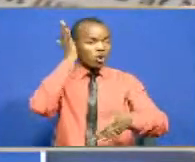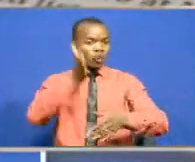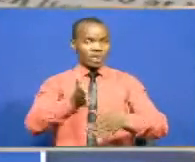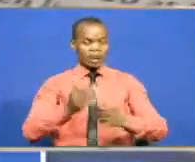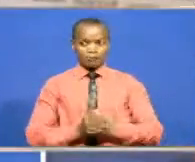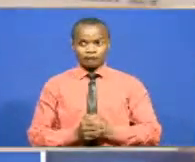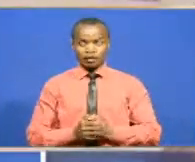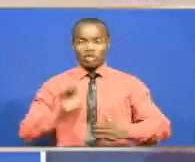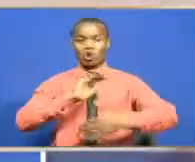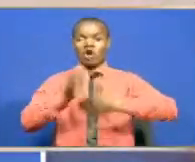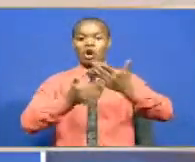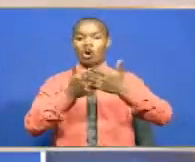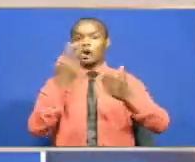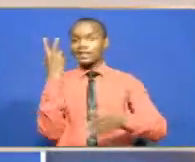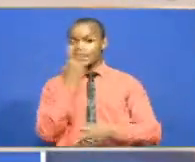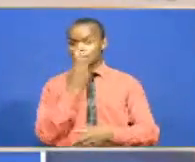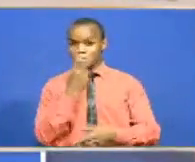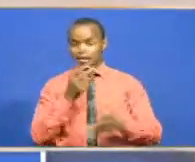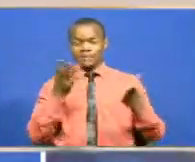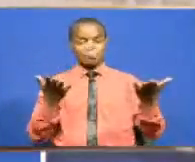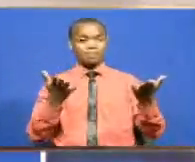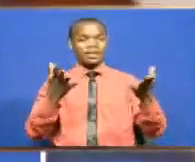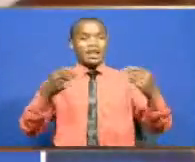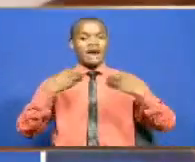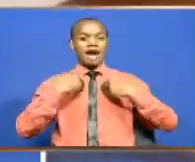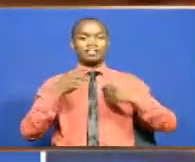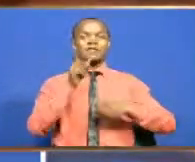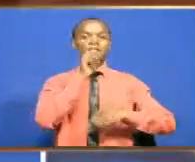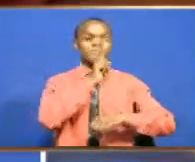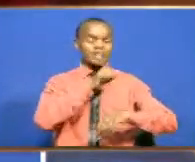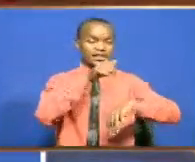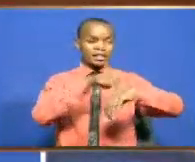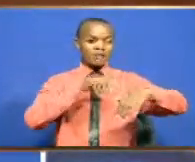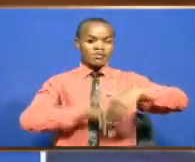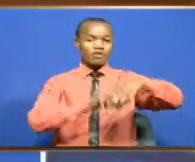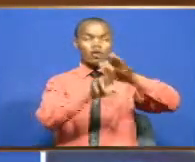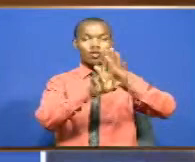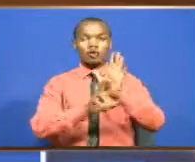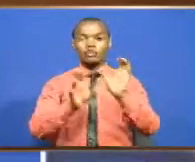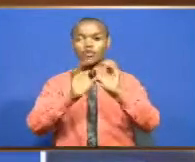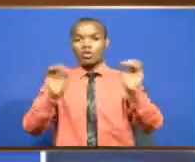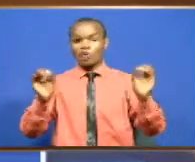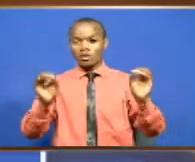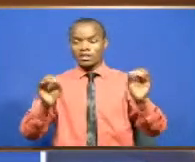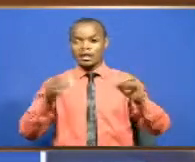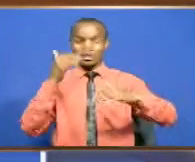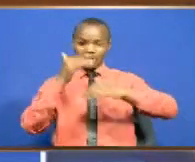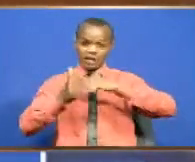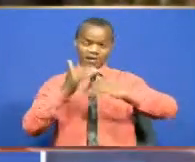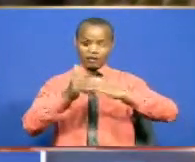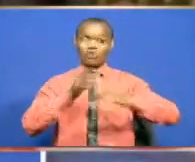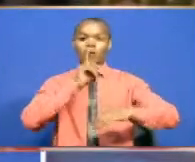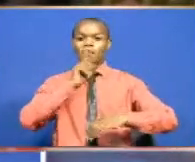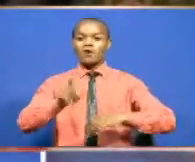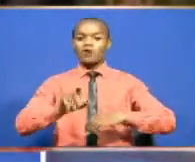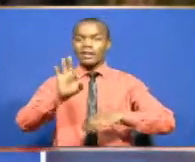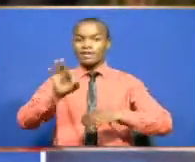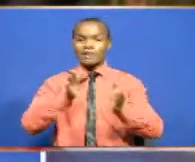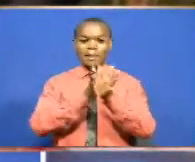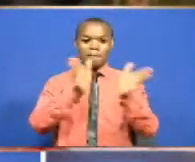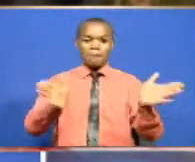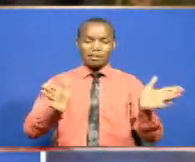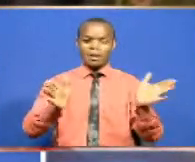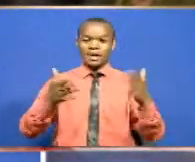all suspects pleaded guilty for breaching COVID-19 protocols and curfew order contrary to Order 3 of the Public Health